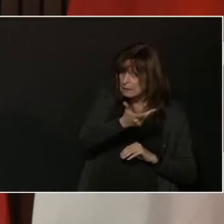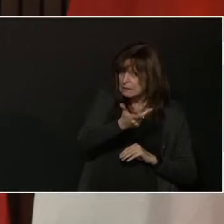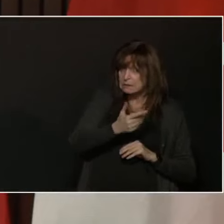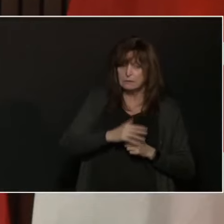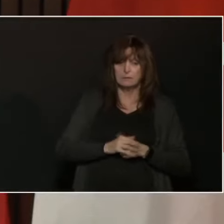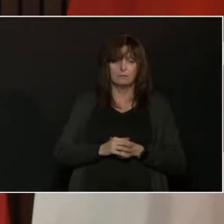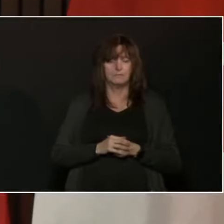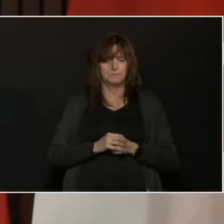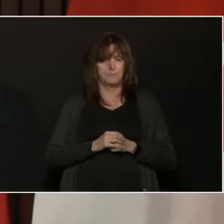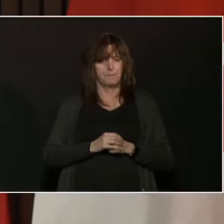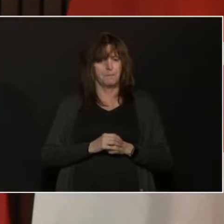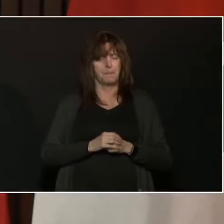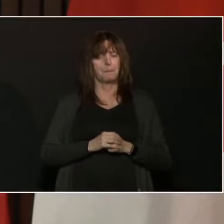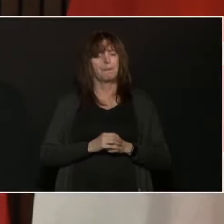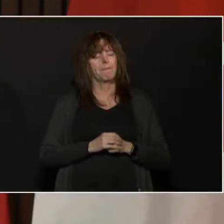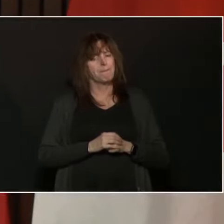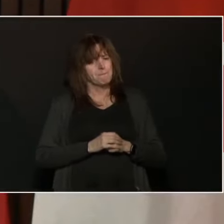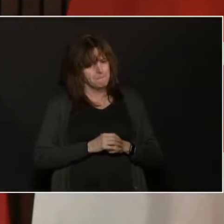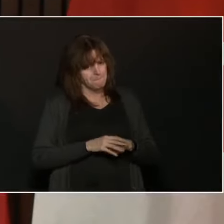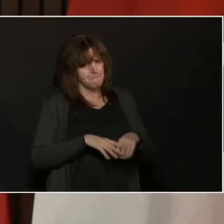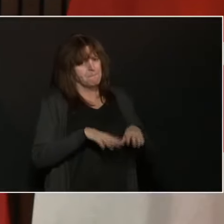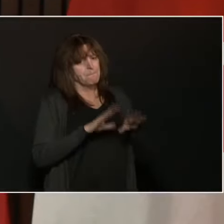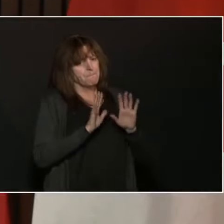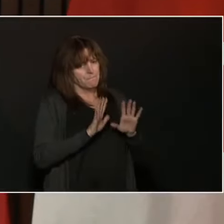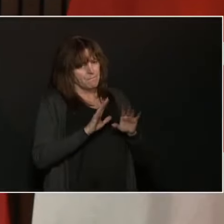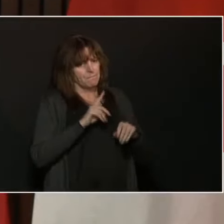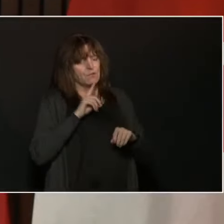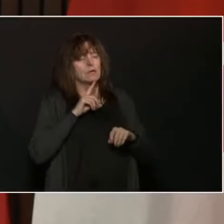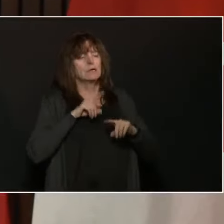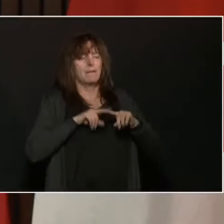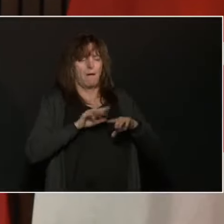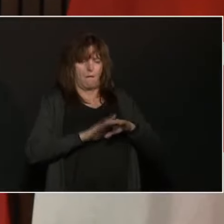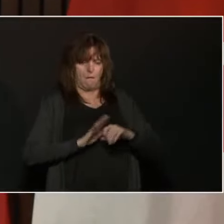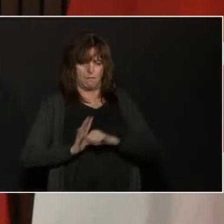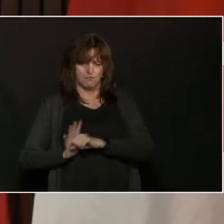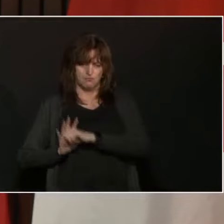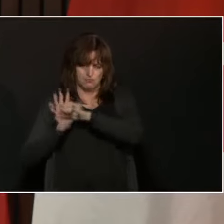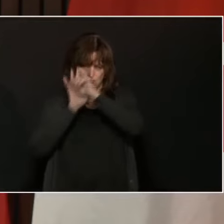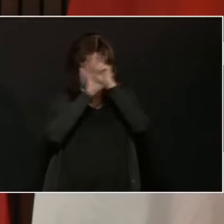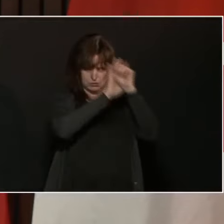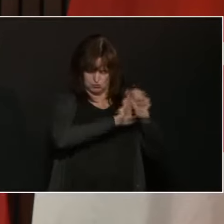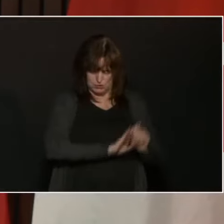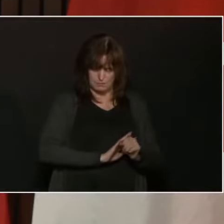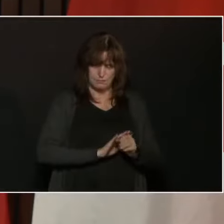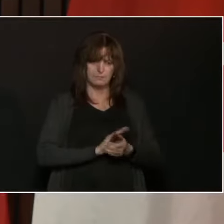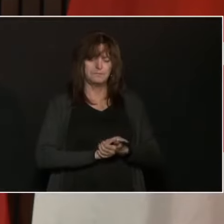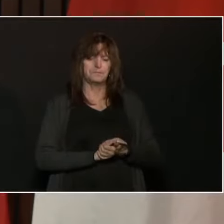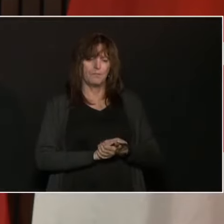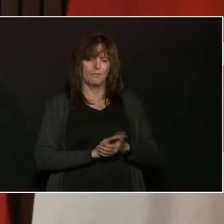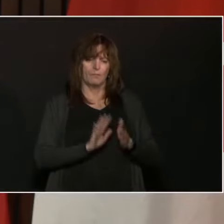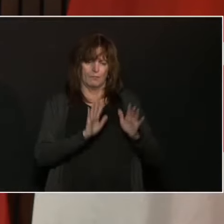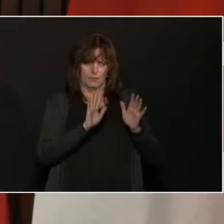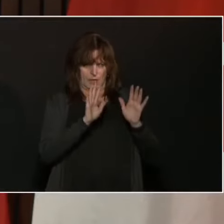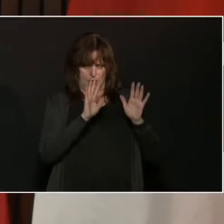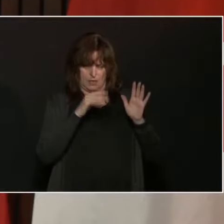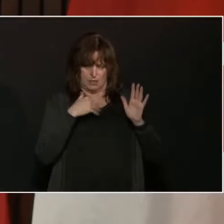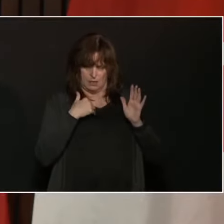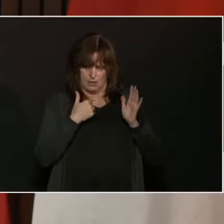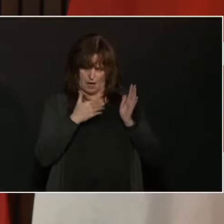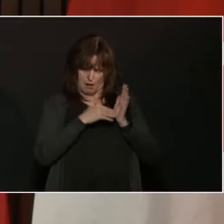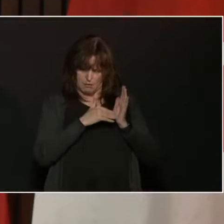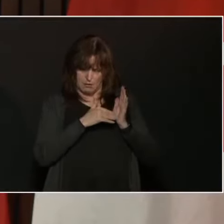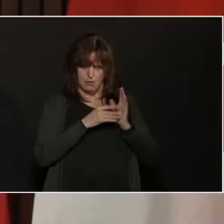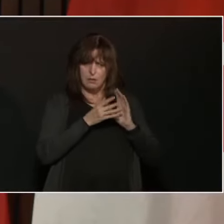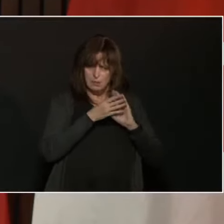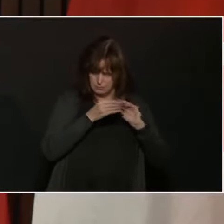decision that needs obviously to be taken region by region by region. But just to kind of reiterate what we said, it's those jurisdictions that have maintained